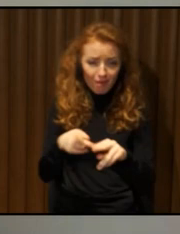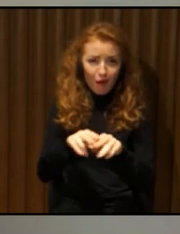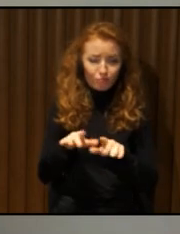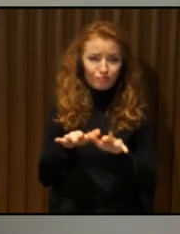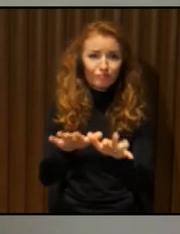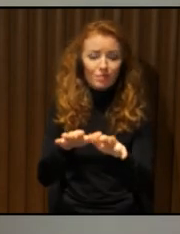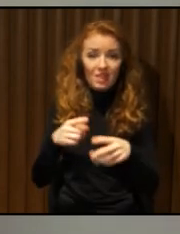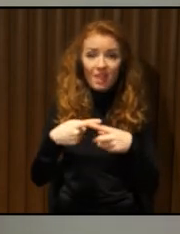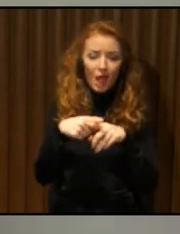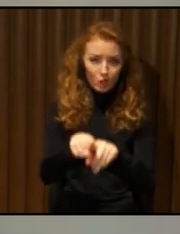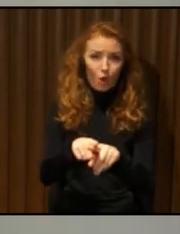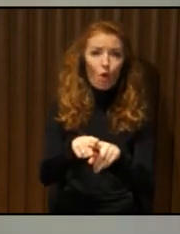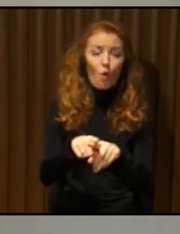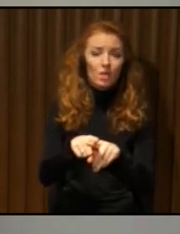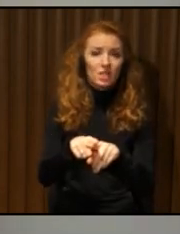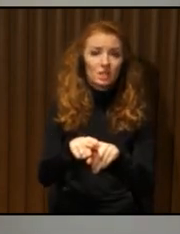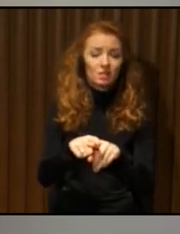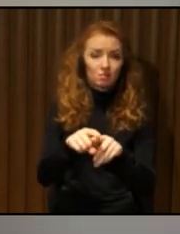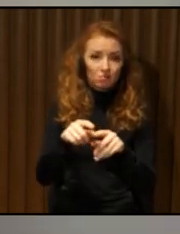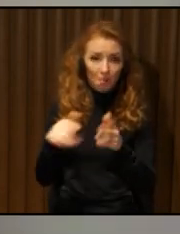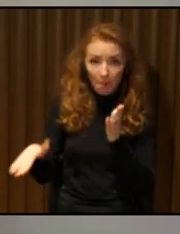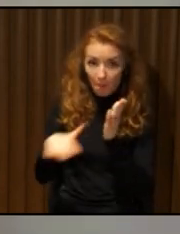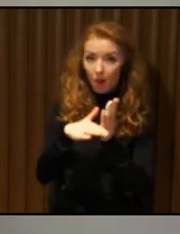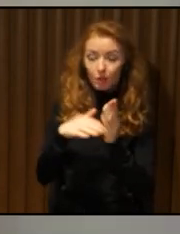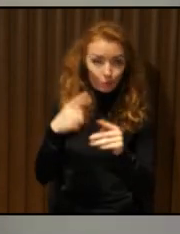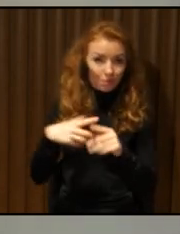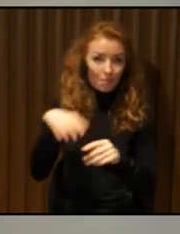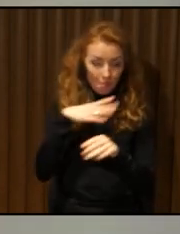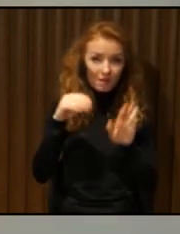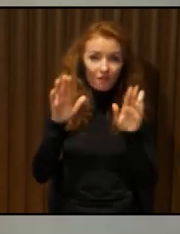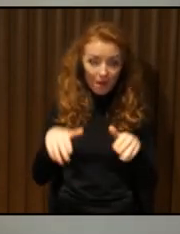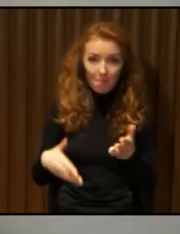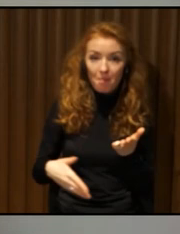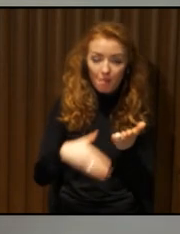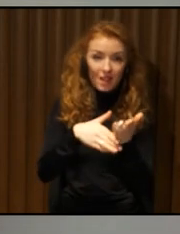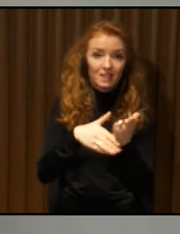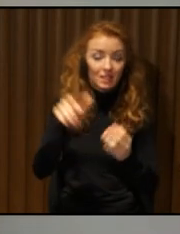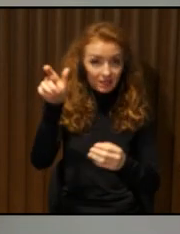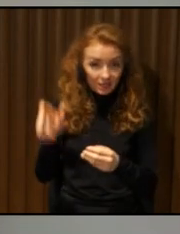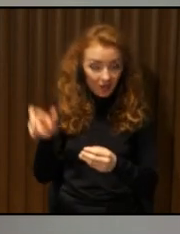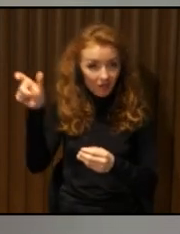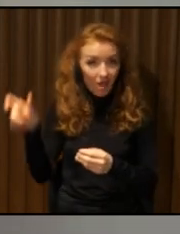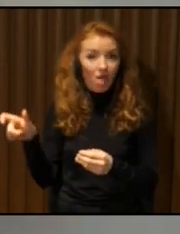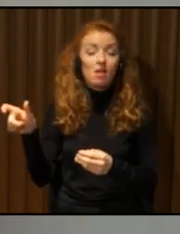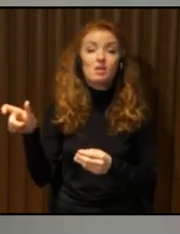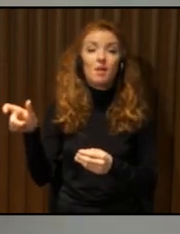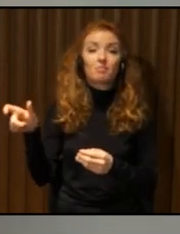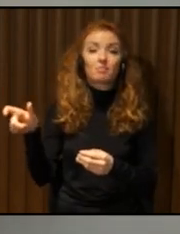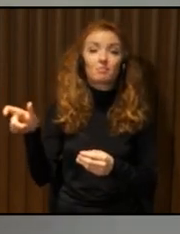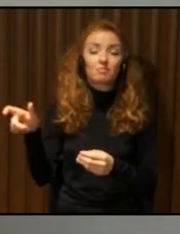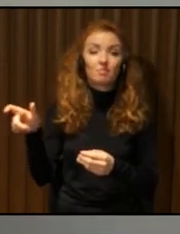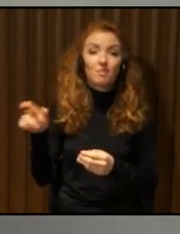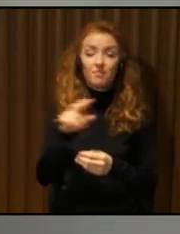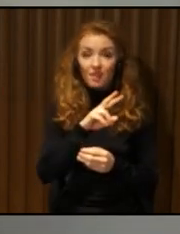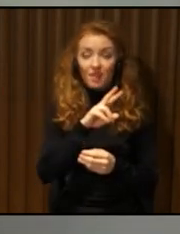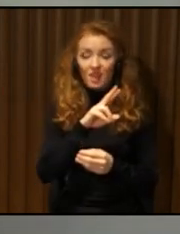more and more things that can help people without lots and lots of expenses